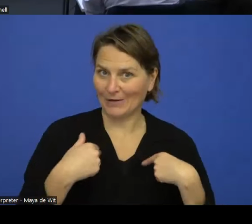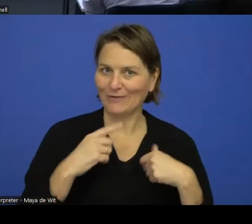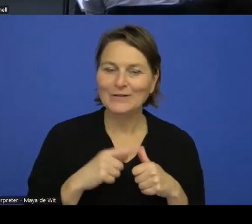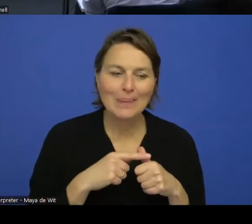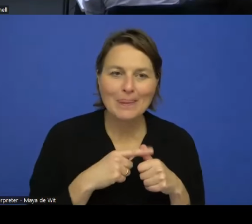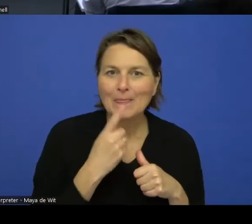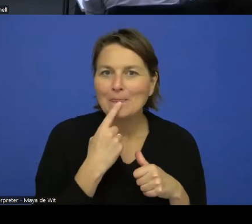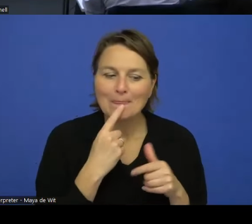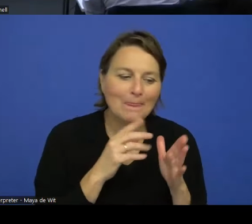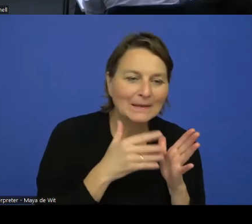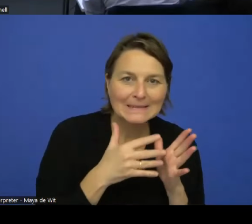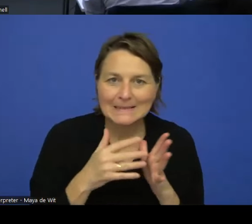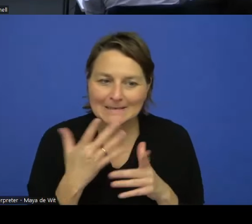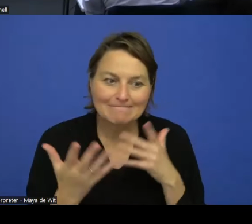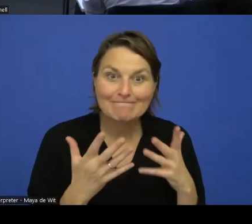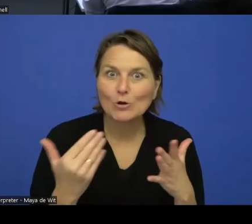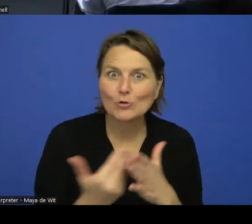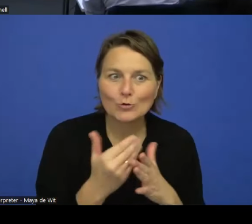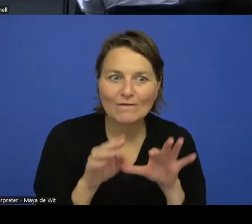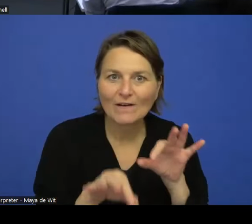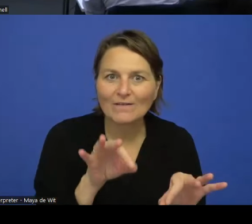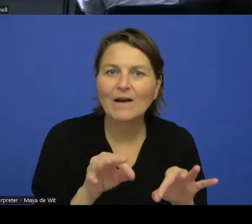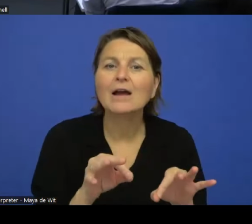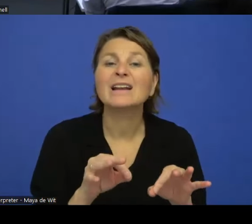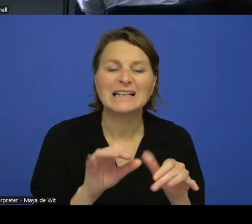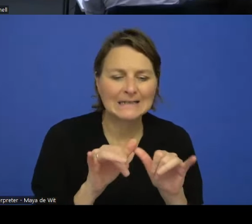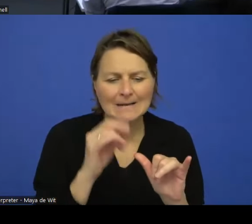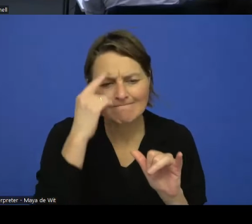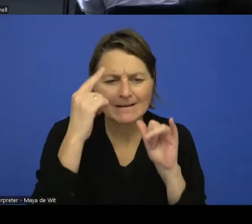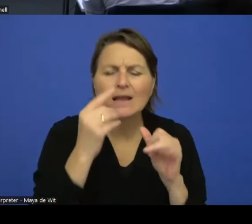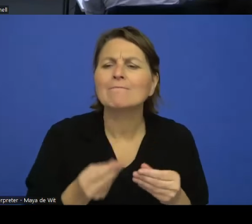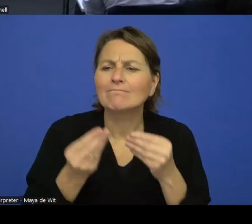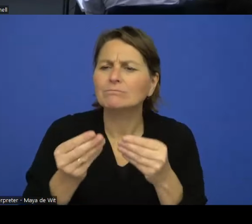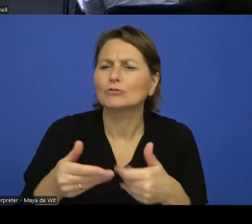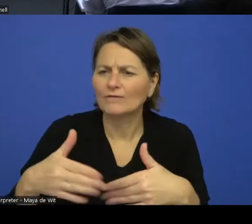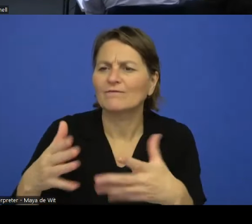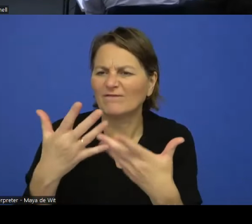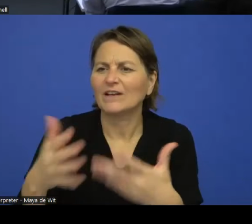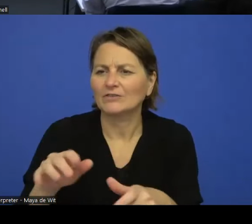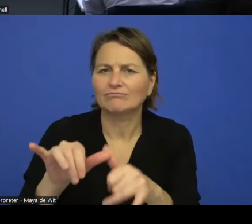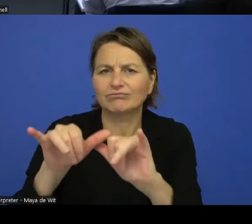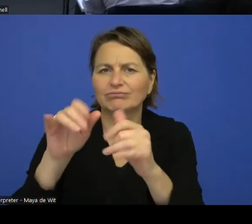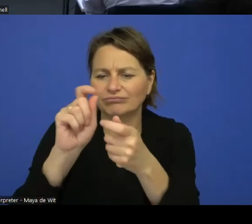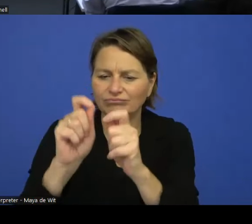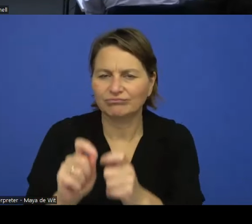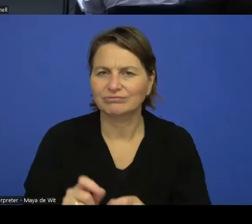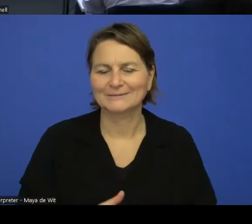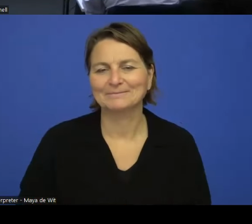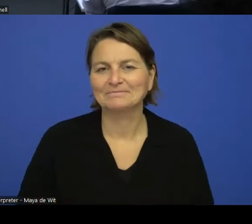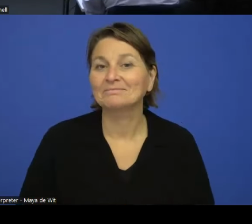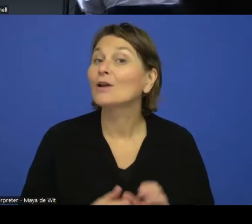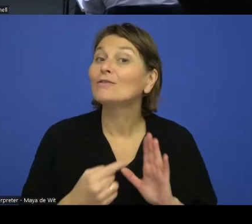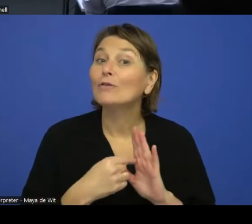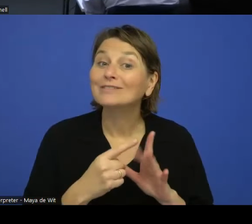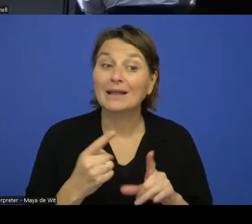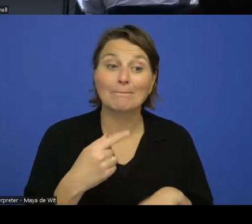discovering new things. And some of that we apply to testing out haptic perception, haptic